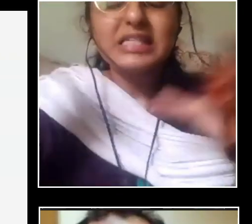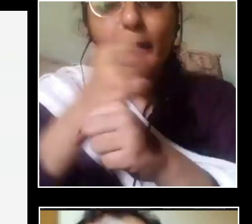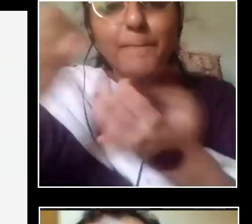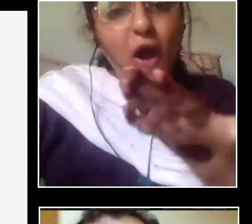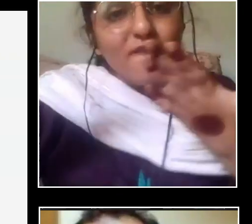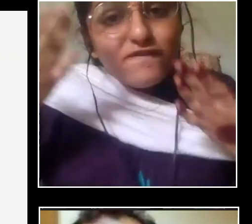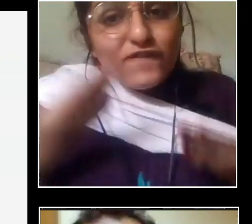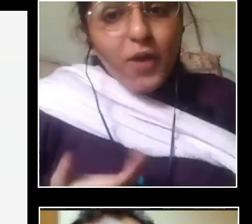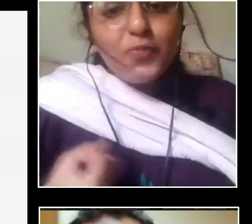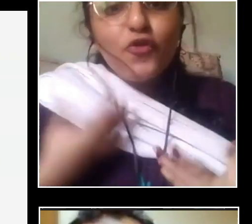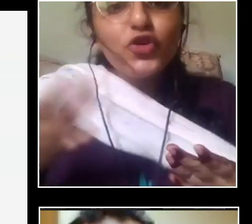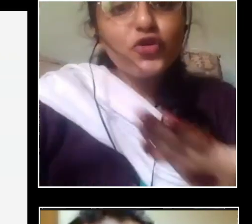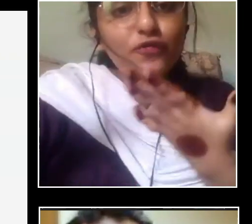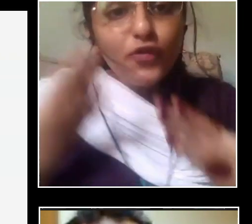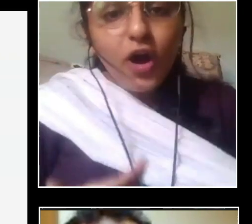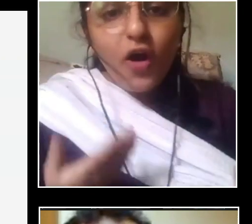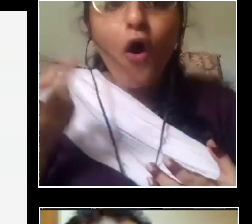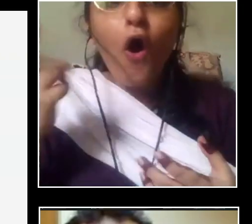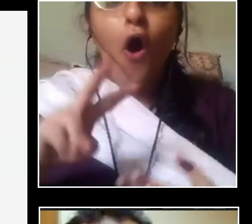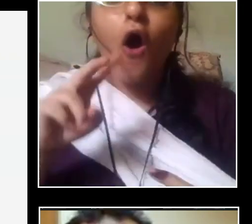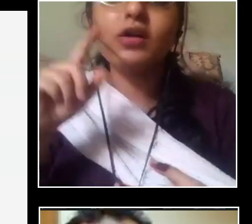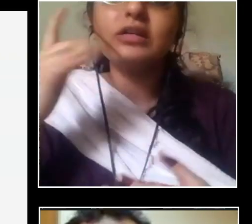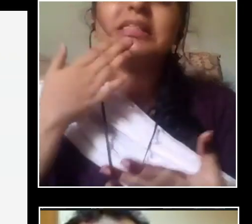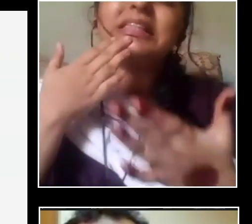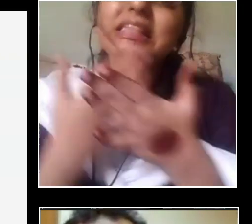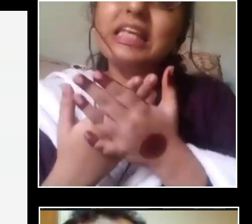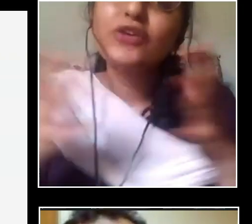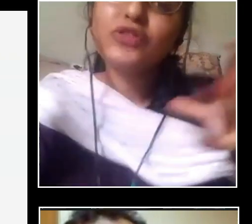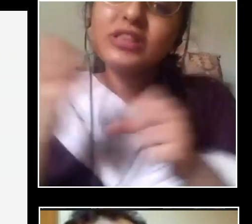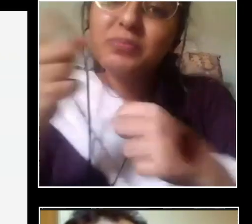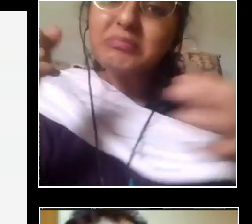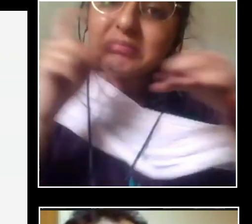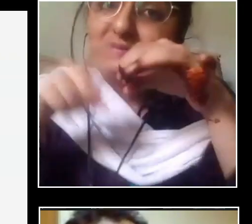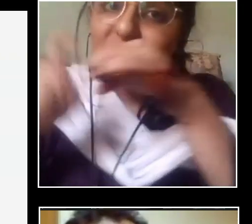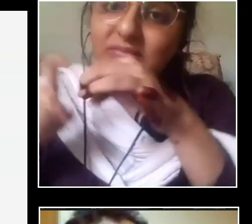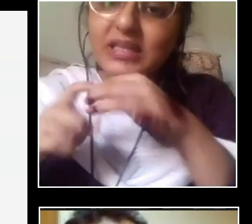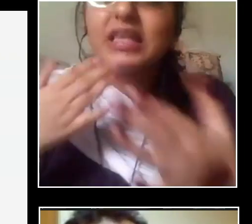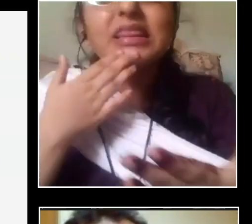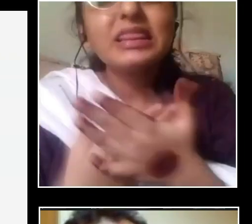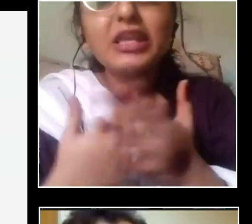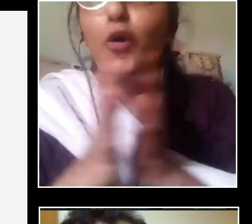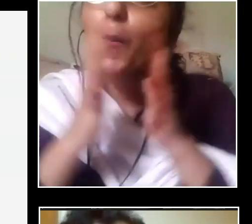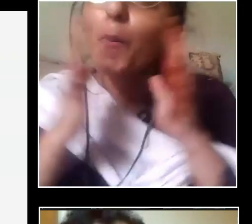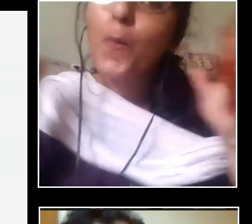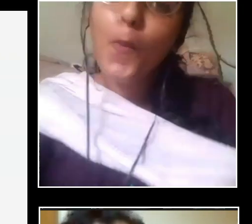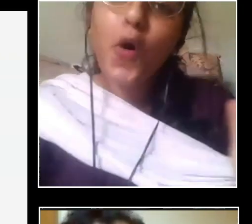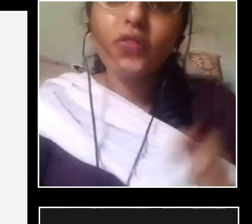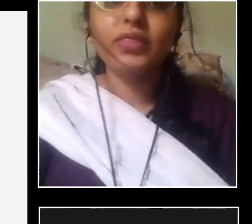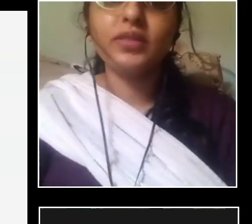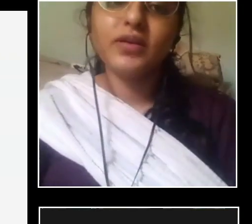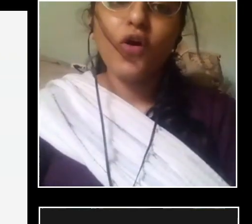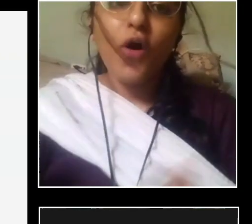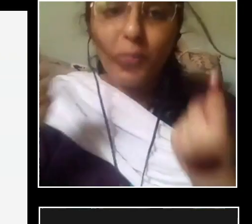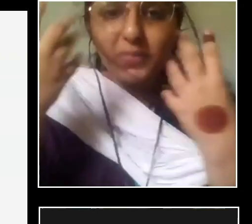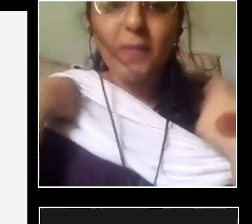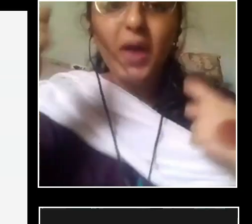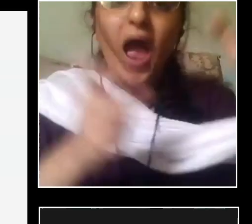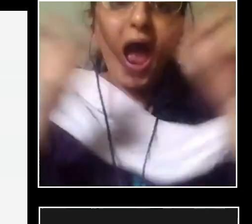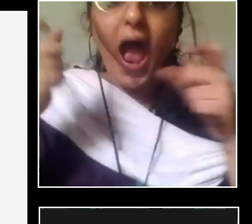and ask you a good big thanks for joining us today. We have people from